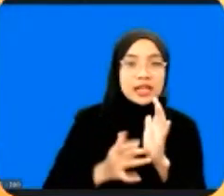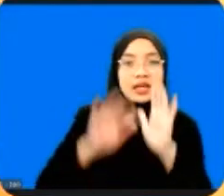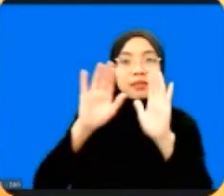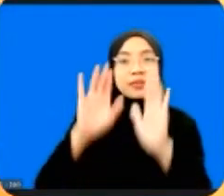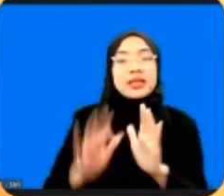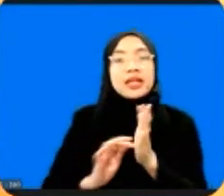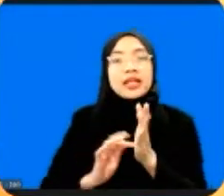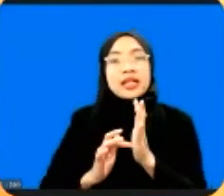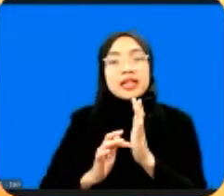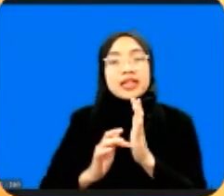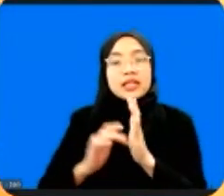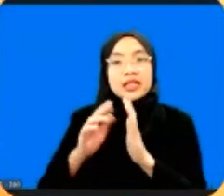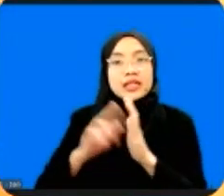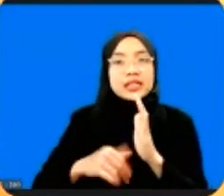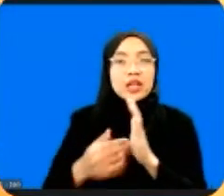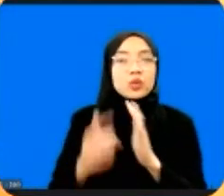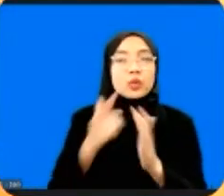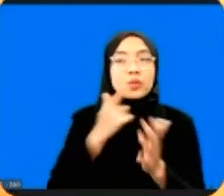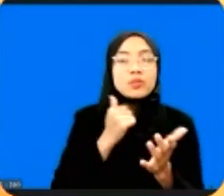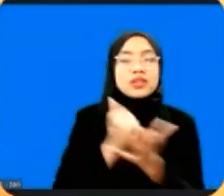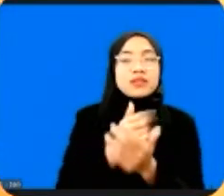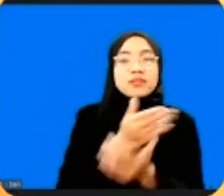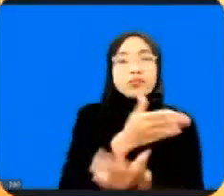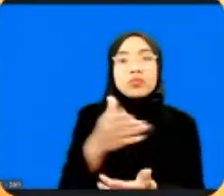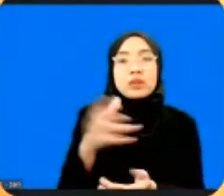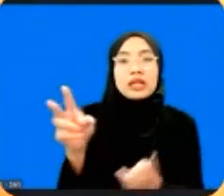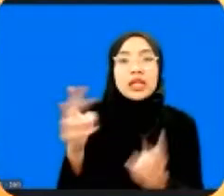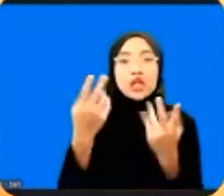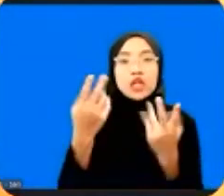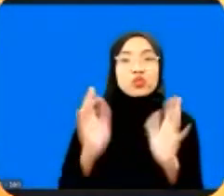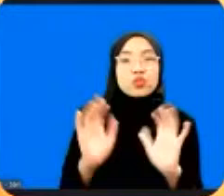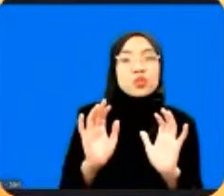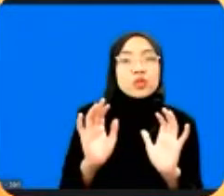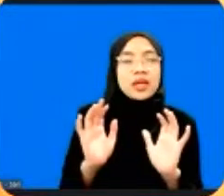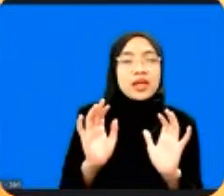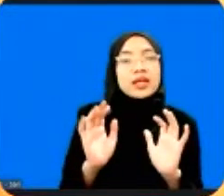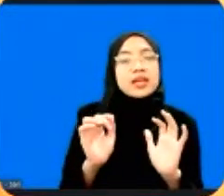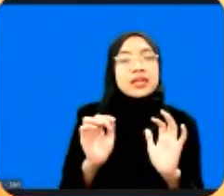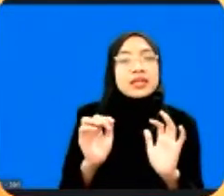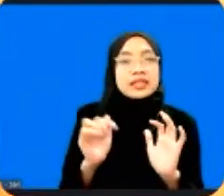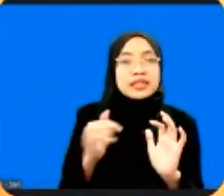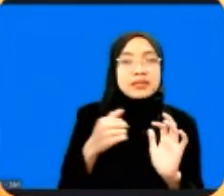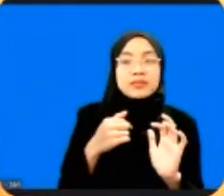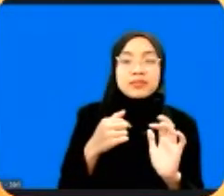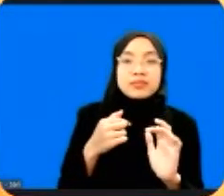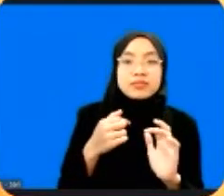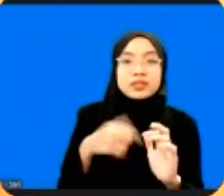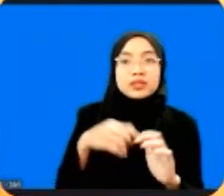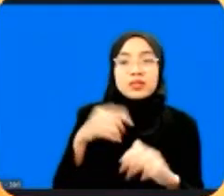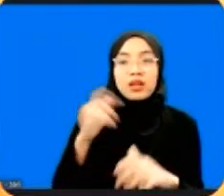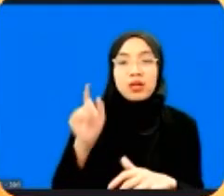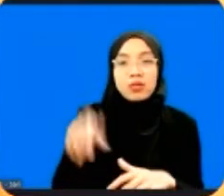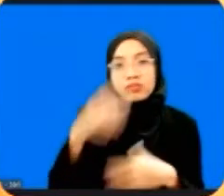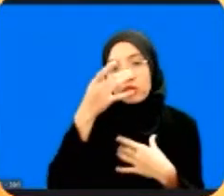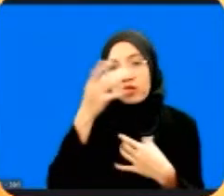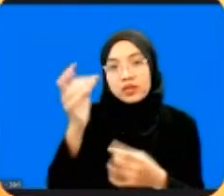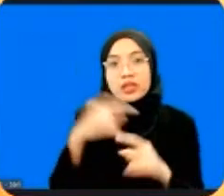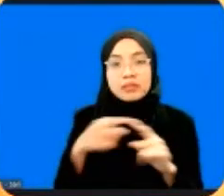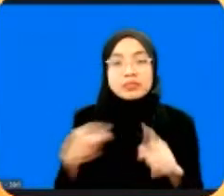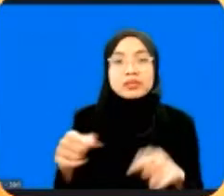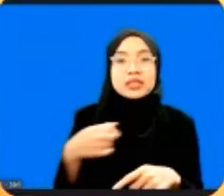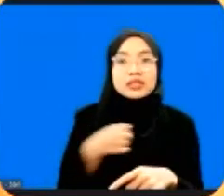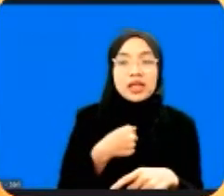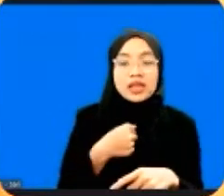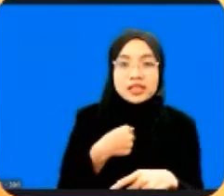As you saw in my title, I'm a professional, but also I'm heading OpenNet, a nonprofit digital